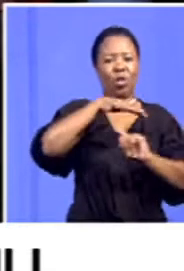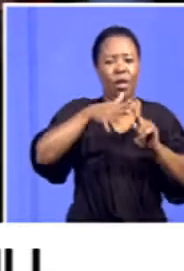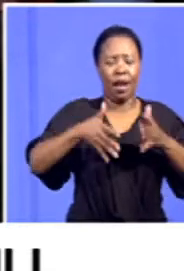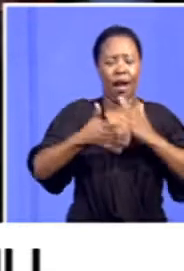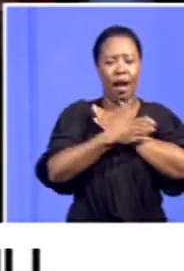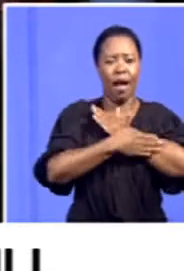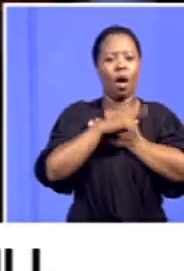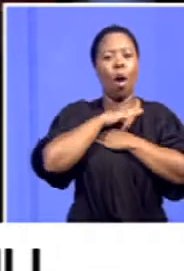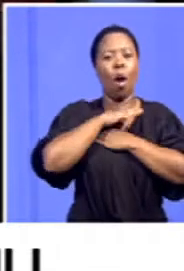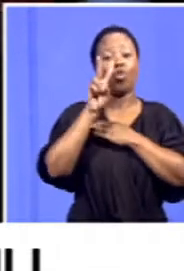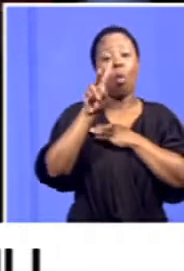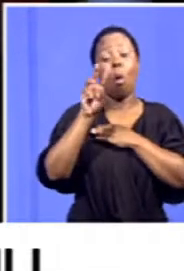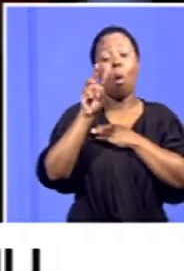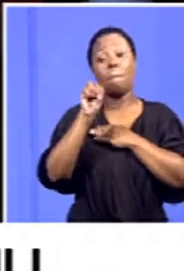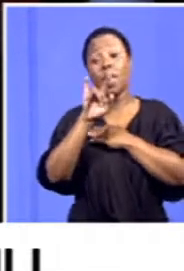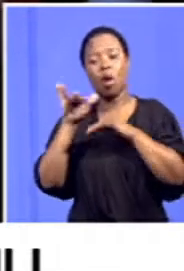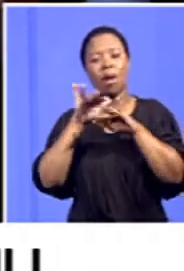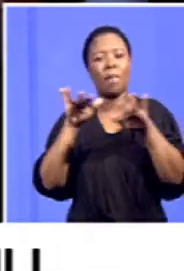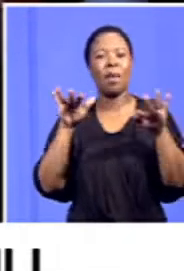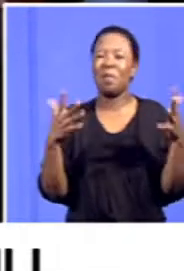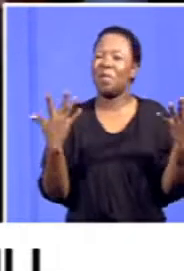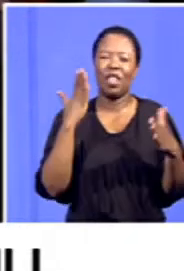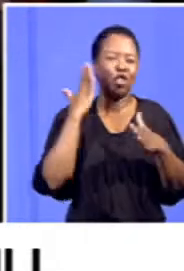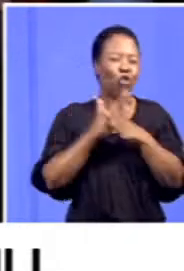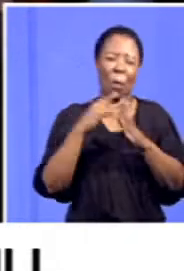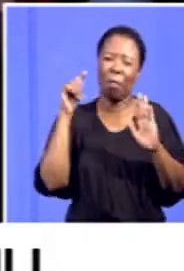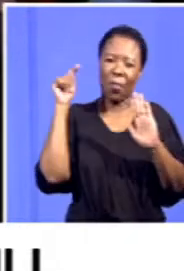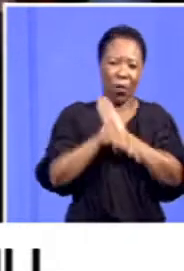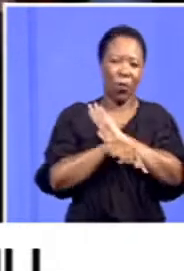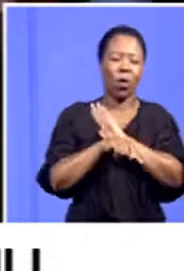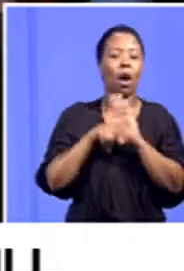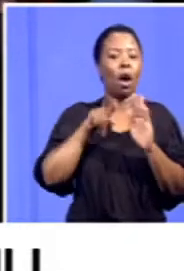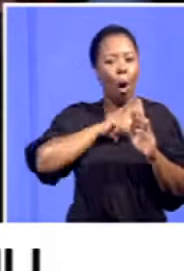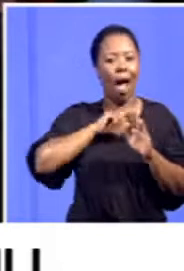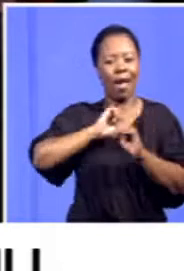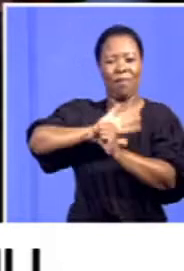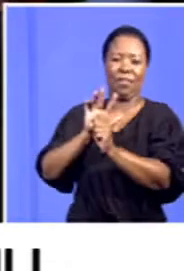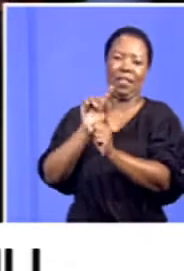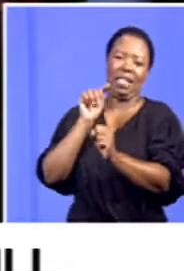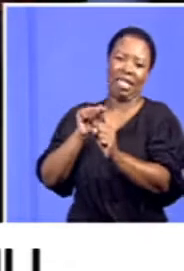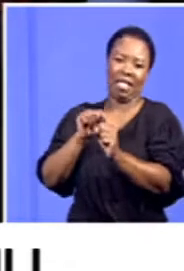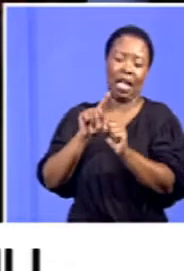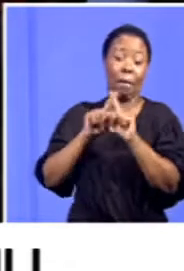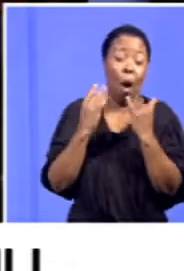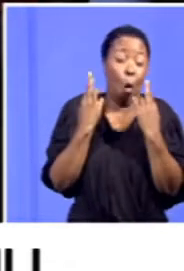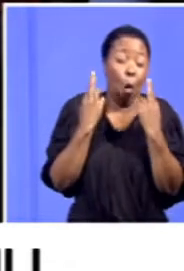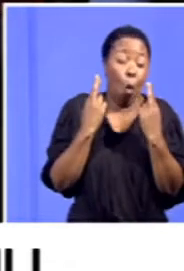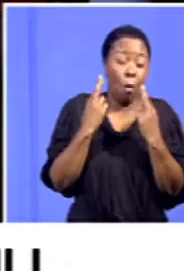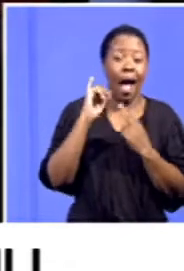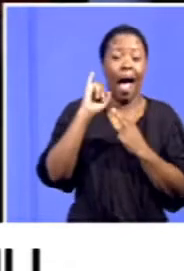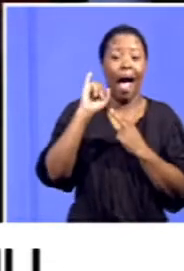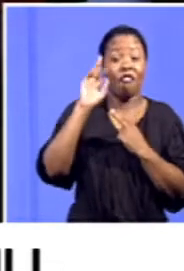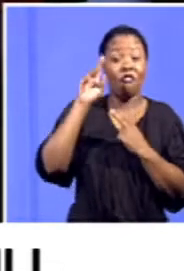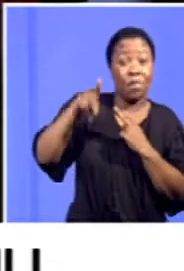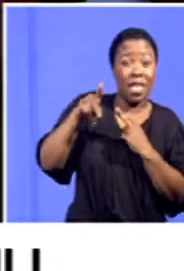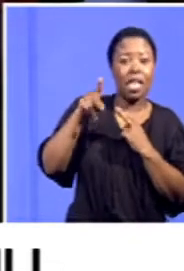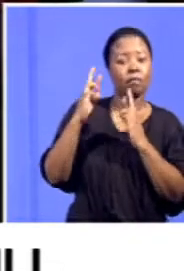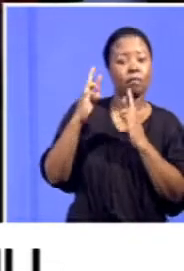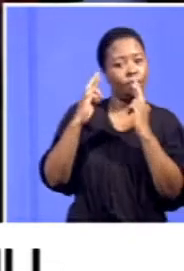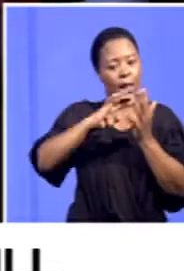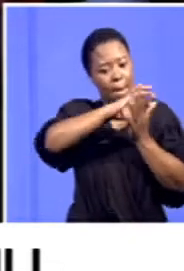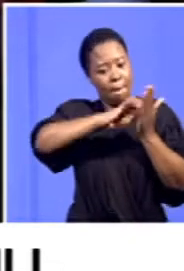had actually lost their jobs through this pandemic. And hopefully the IFP is saying that through this bill, which will be